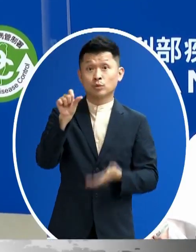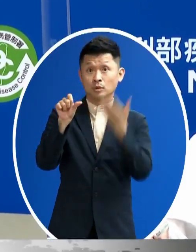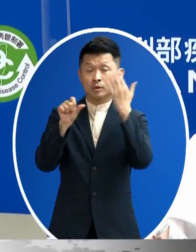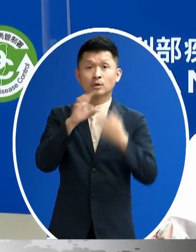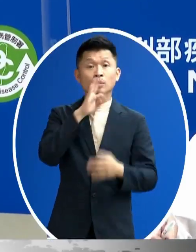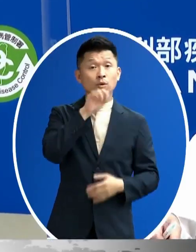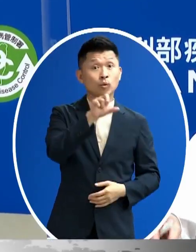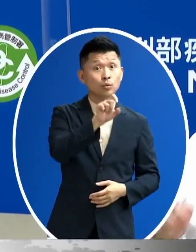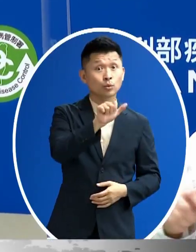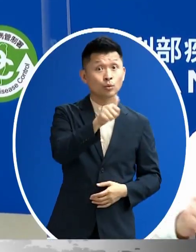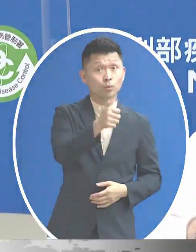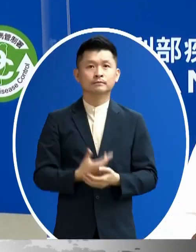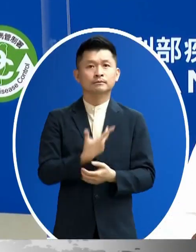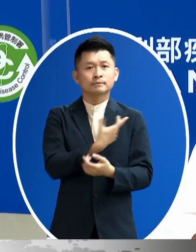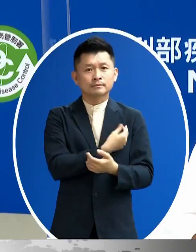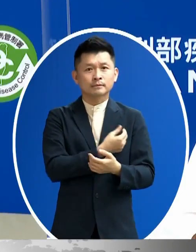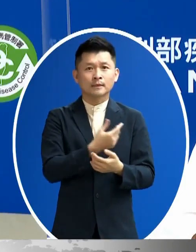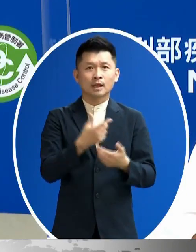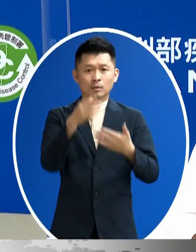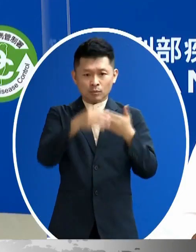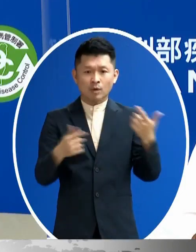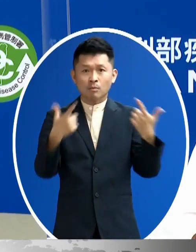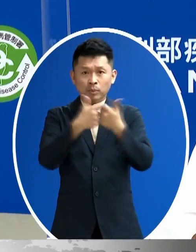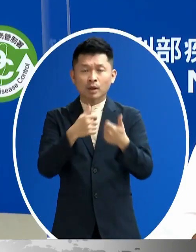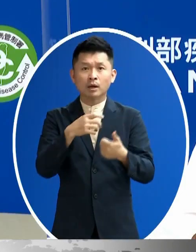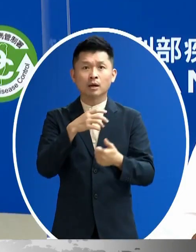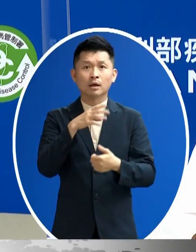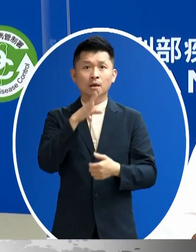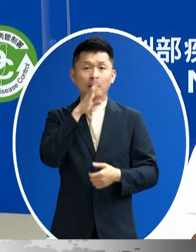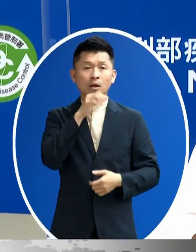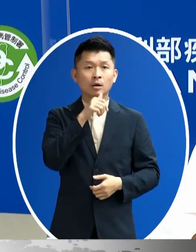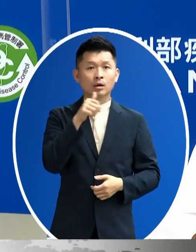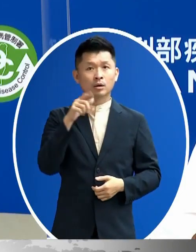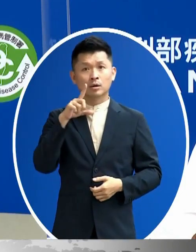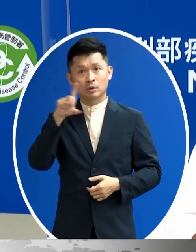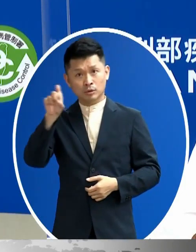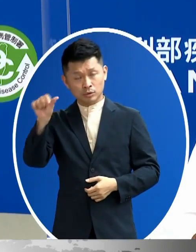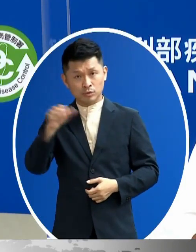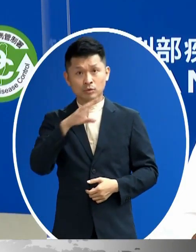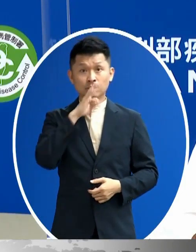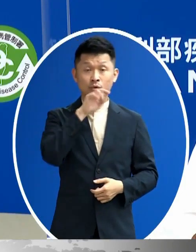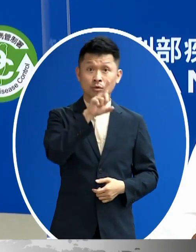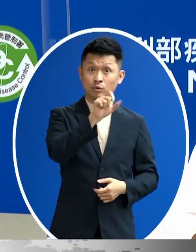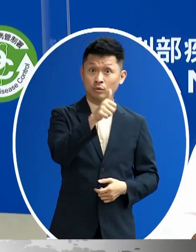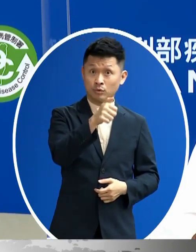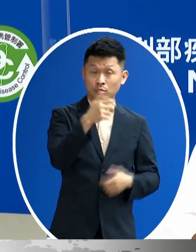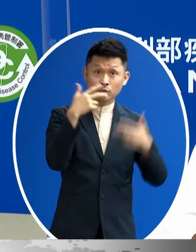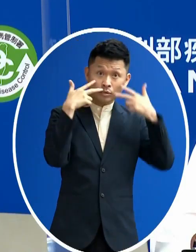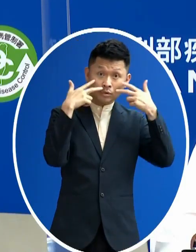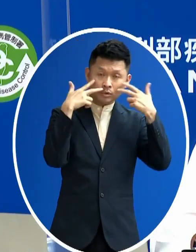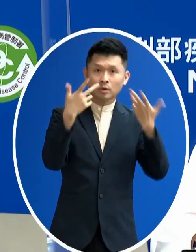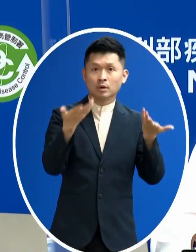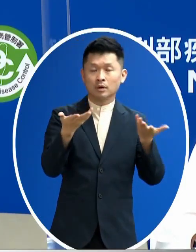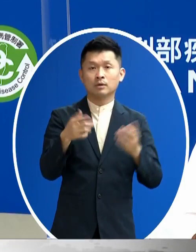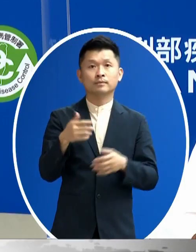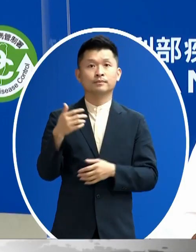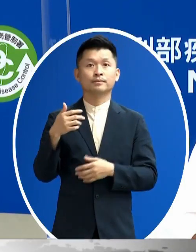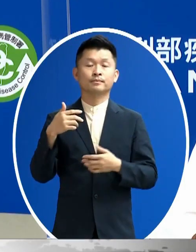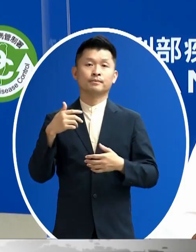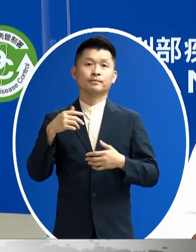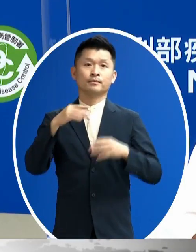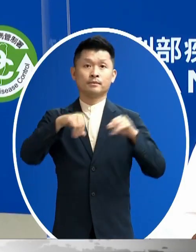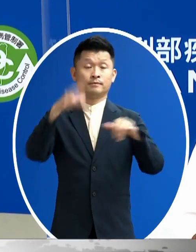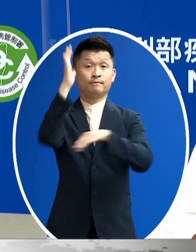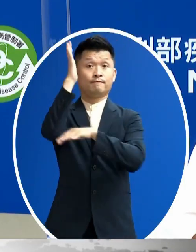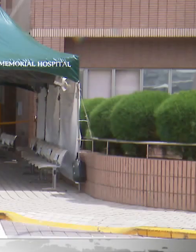Adults who are 65 and older, as well as indigenous people 55 and older, if you're eligible for a shot, you will receive a gift worth up